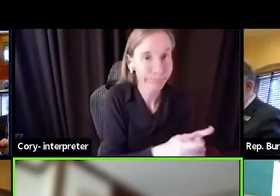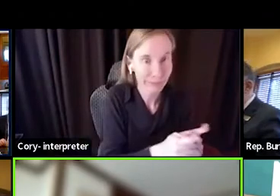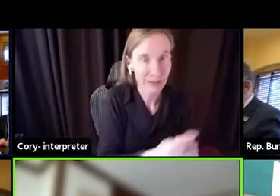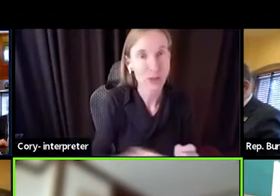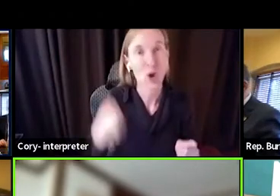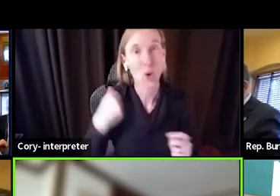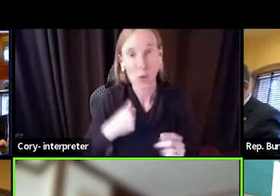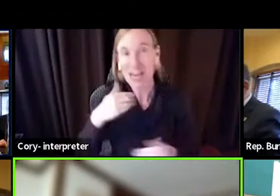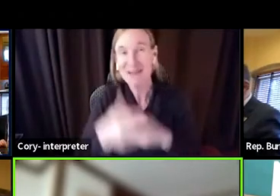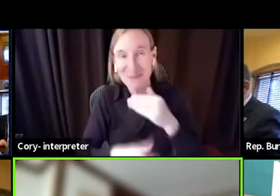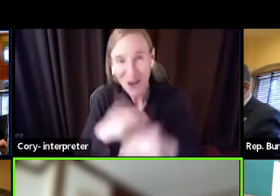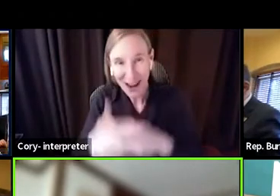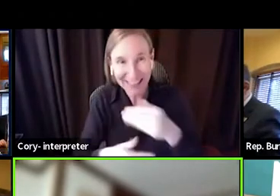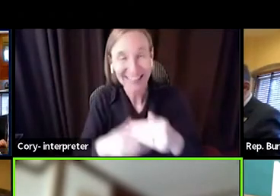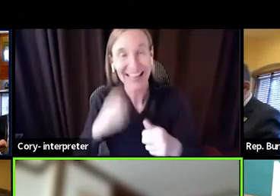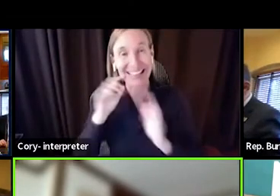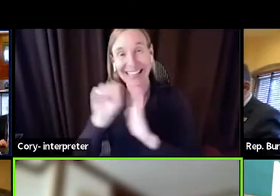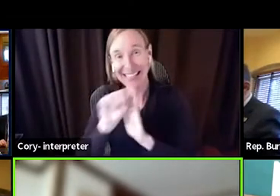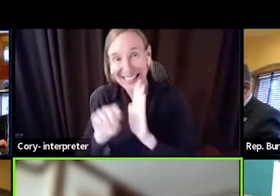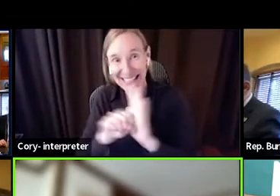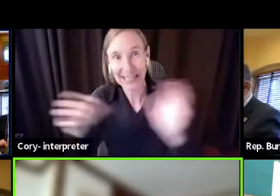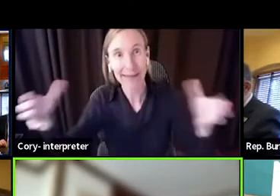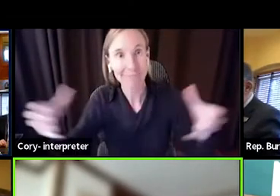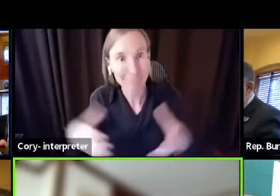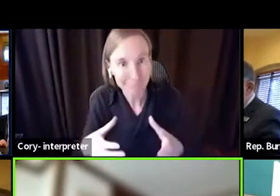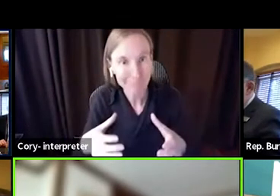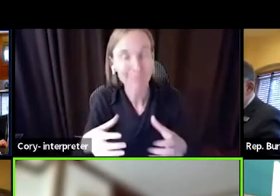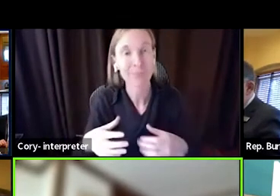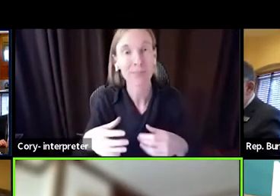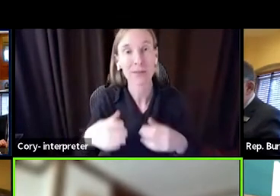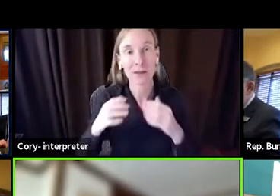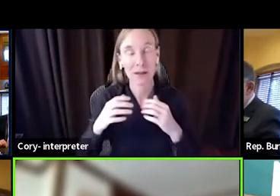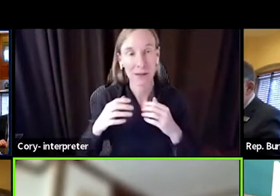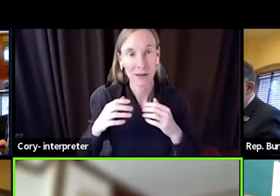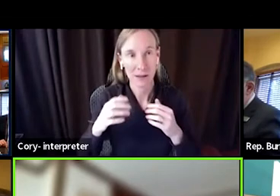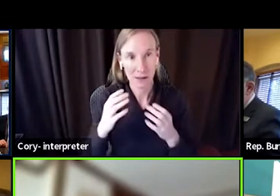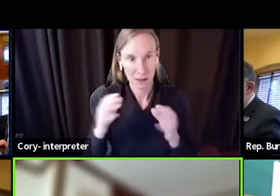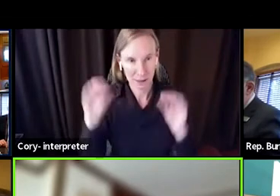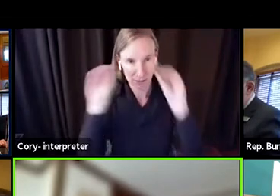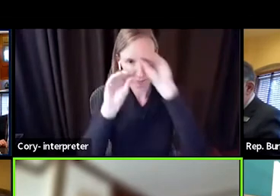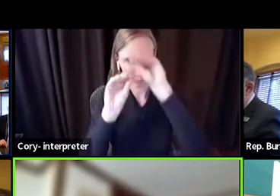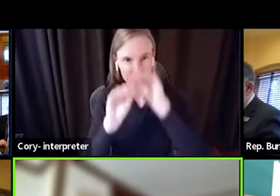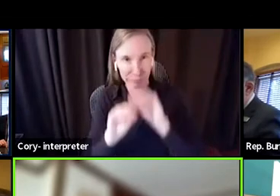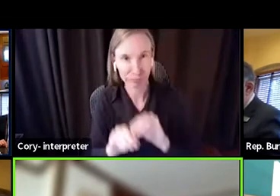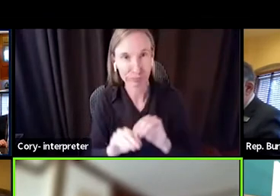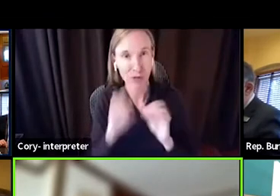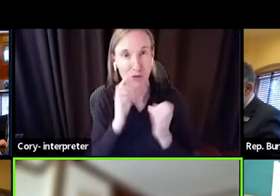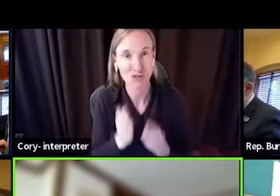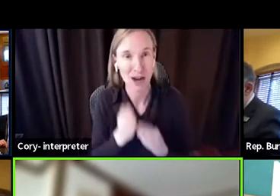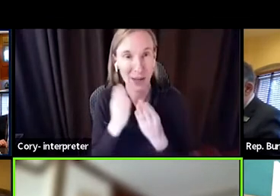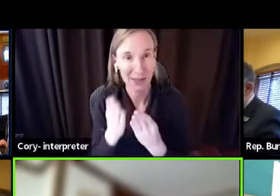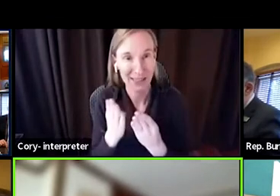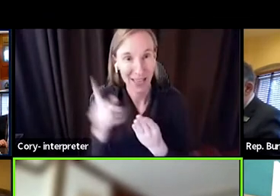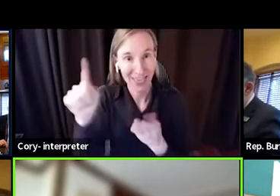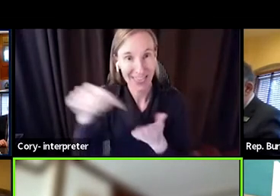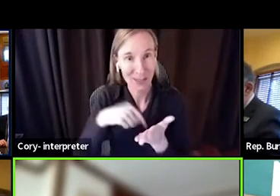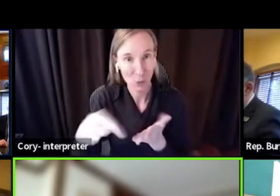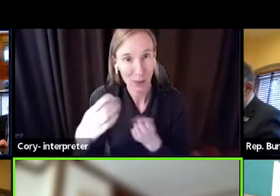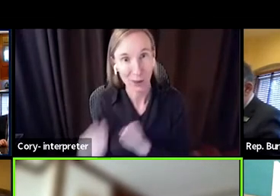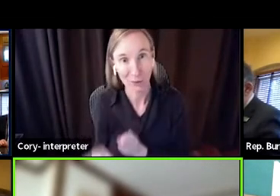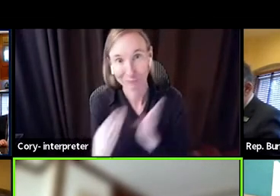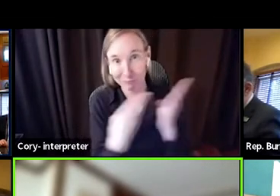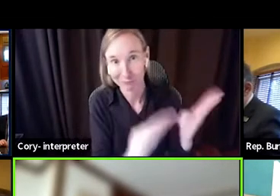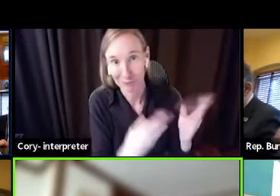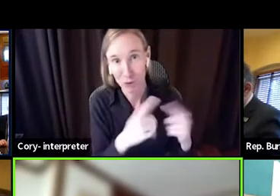Regulation, the state came together and put together recommendations, which we this week presented to the Green Mountain Care Board